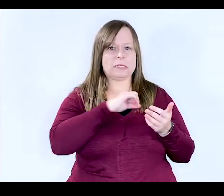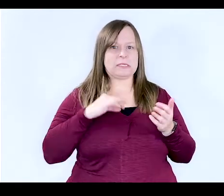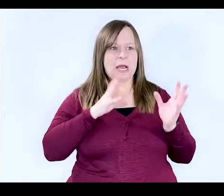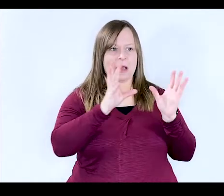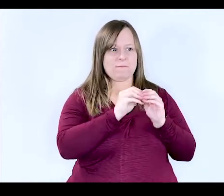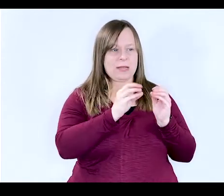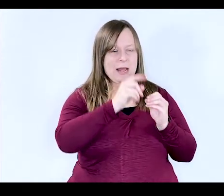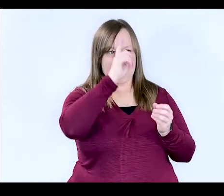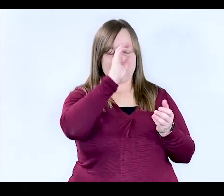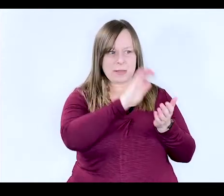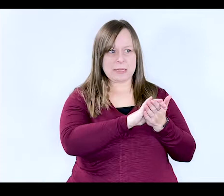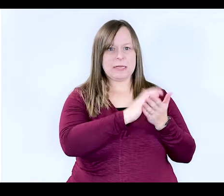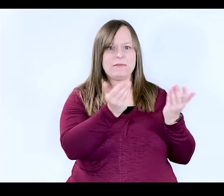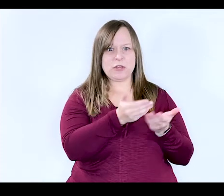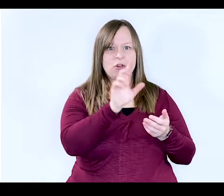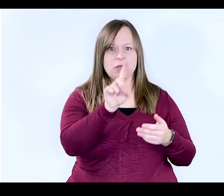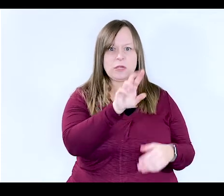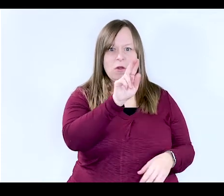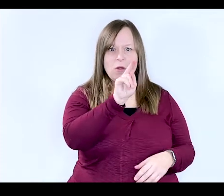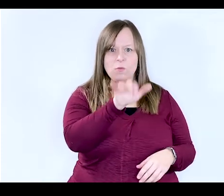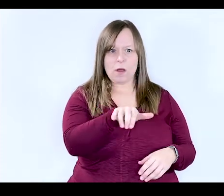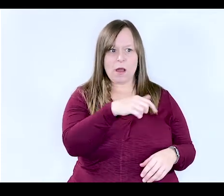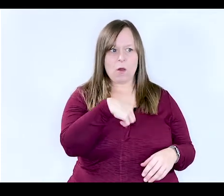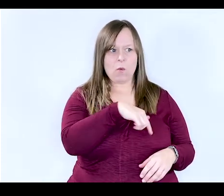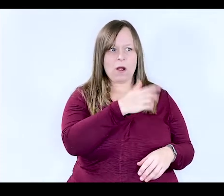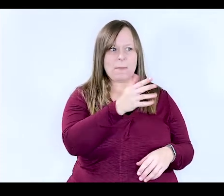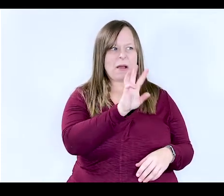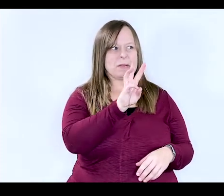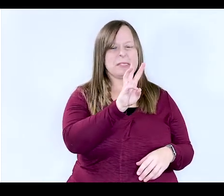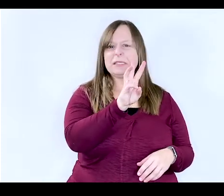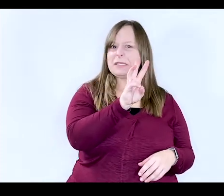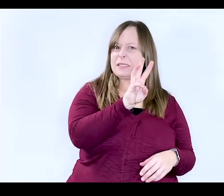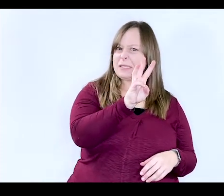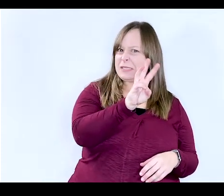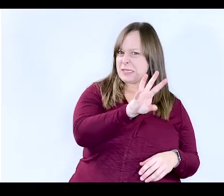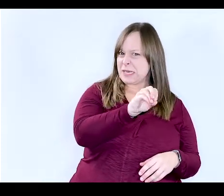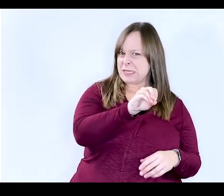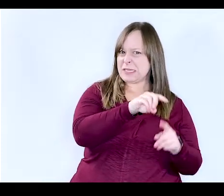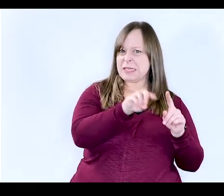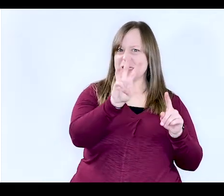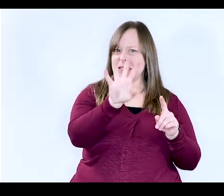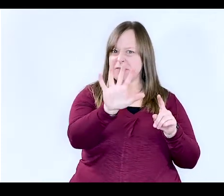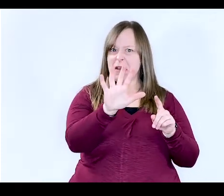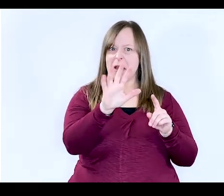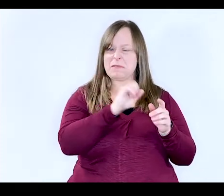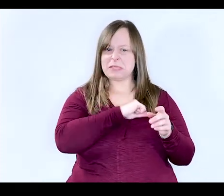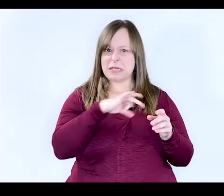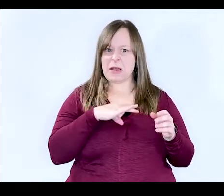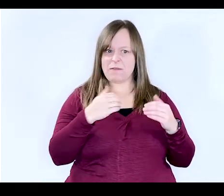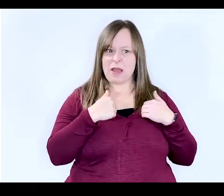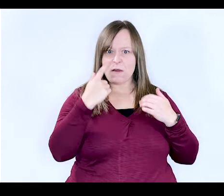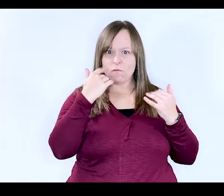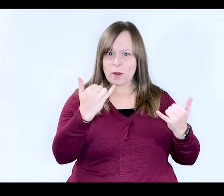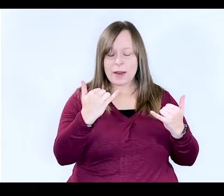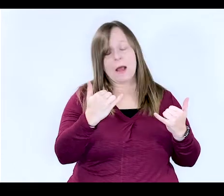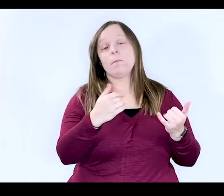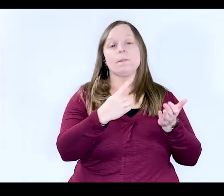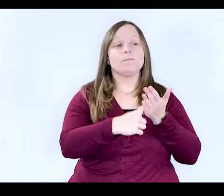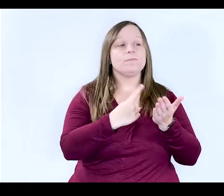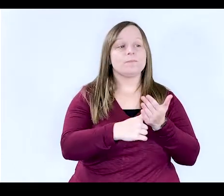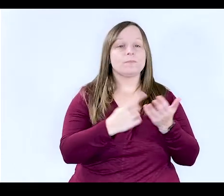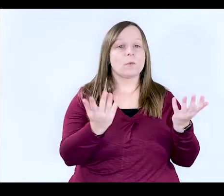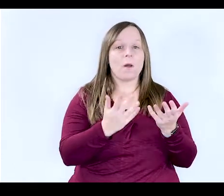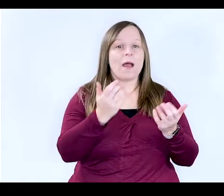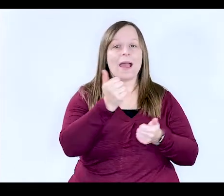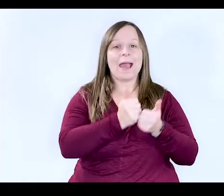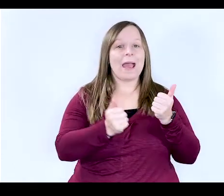all-staff meeting, and I believe here at DRNY we're about 60 or 65 staff strong. And what we were able to